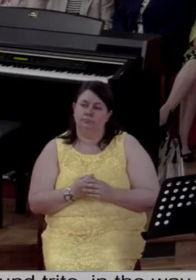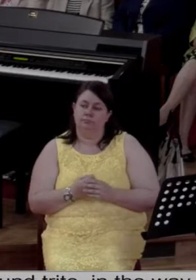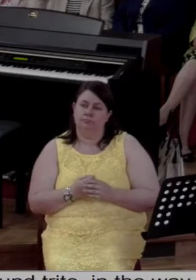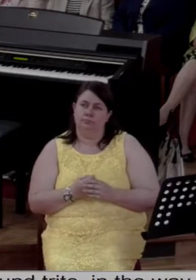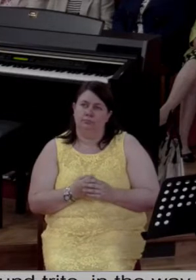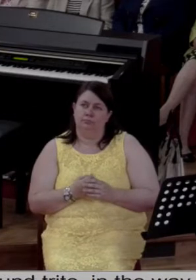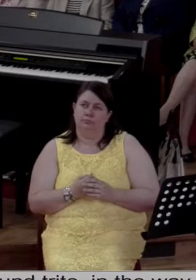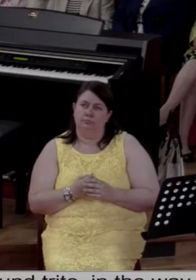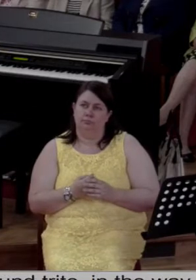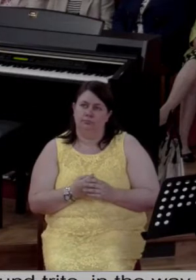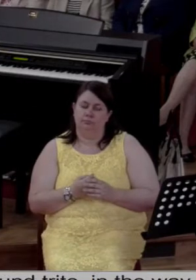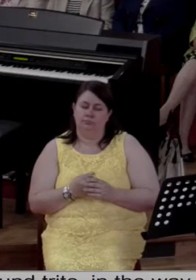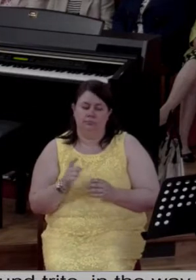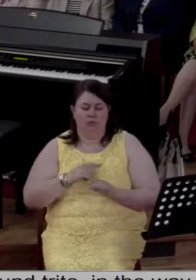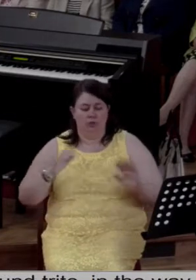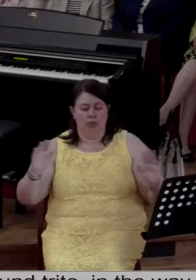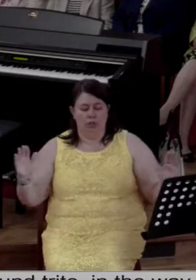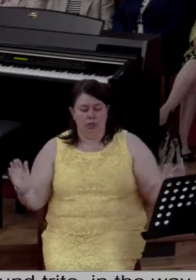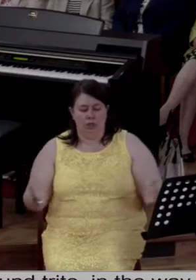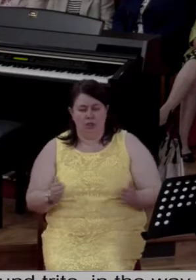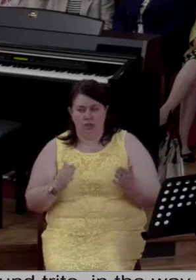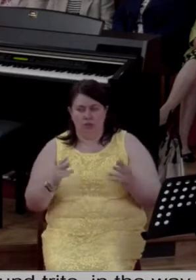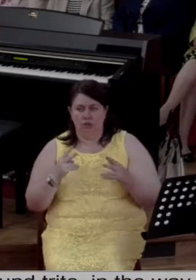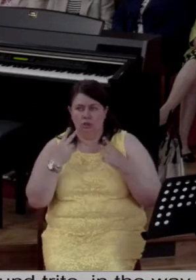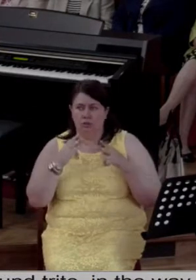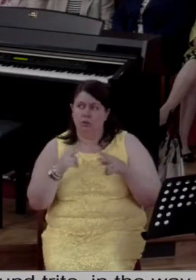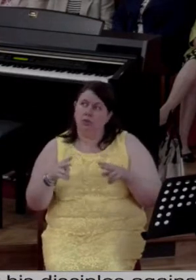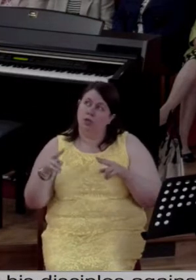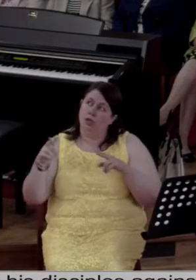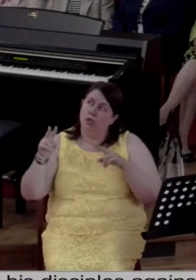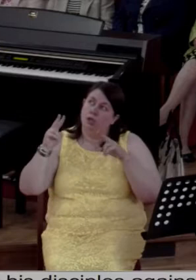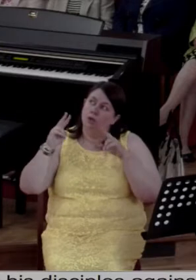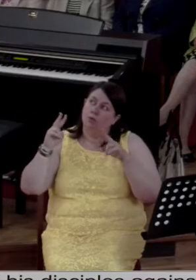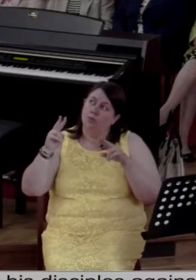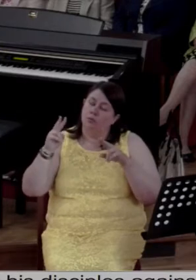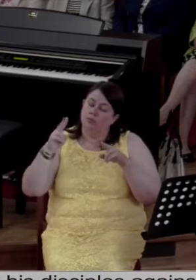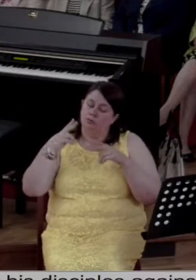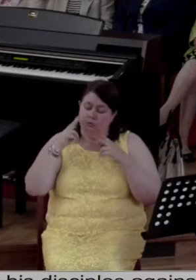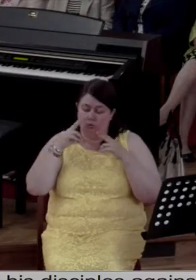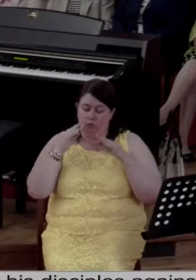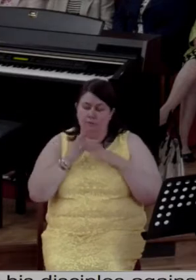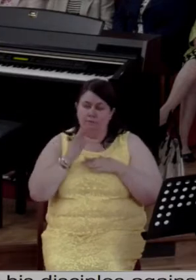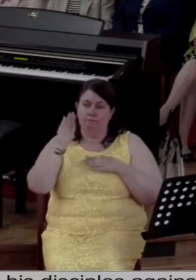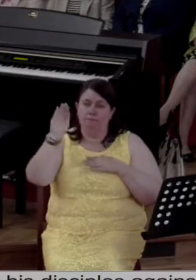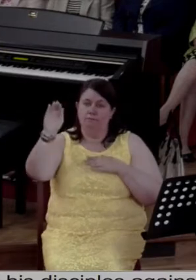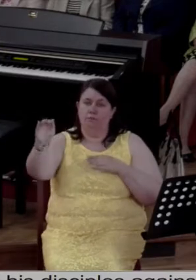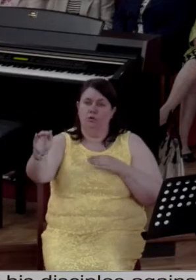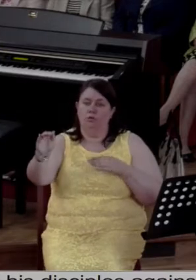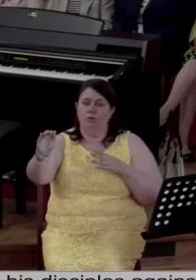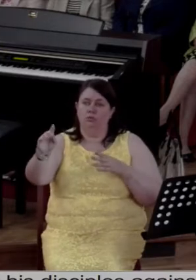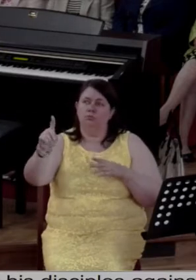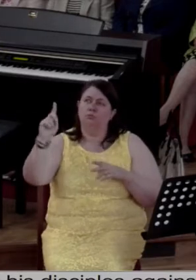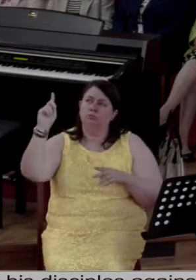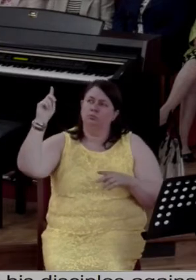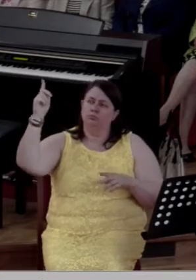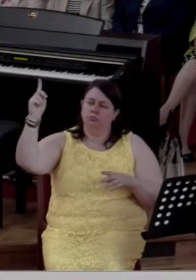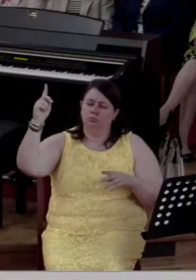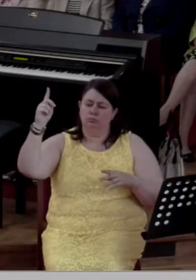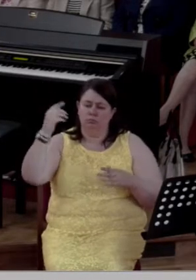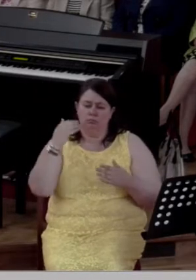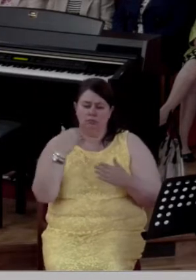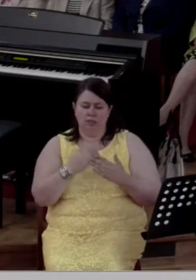for using it, encourages us to look upwards and forwards to a God of